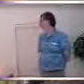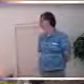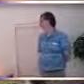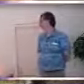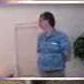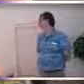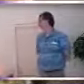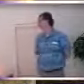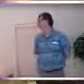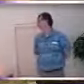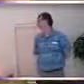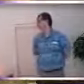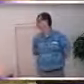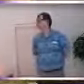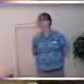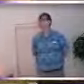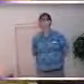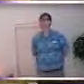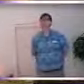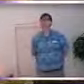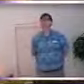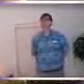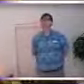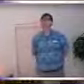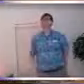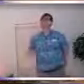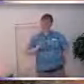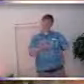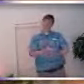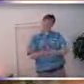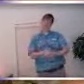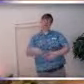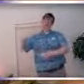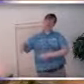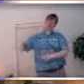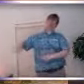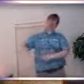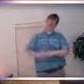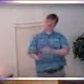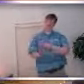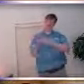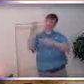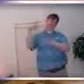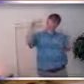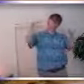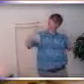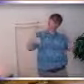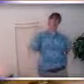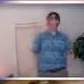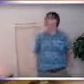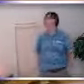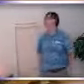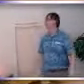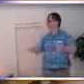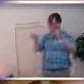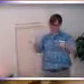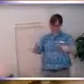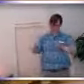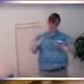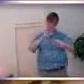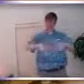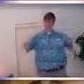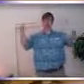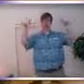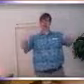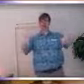Thank you. I carried my purse up here, but I'm not going anywhere. I am just staying right here. So let